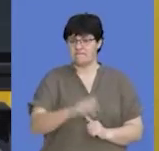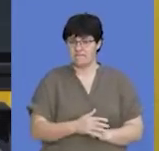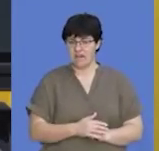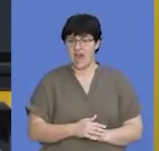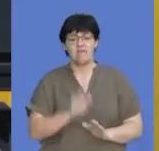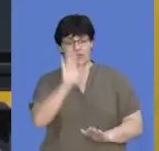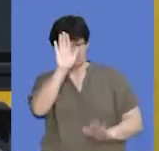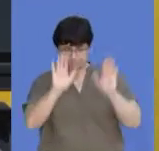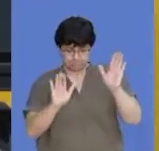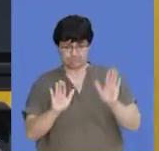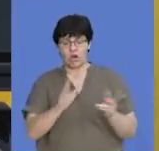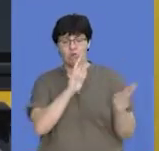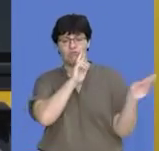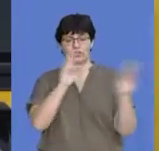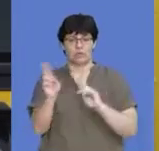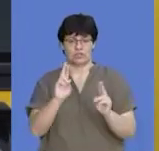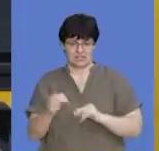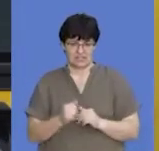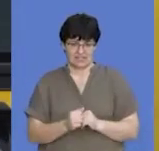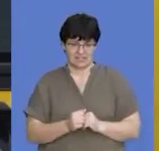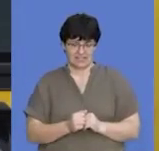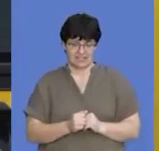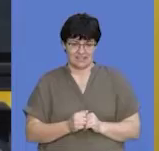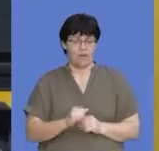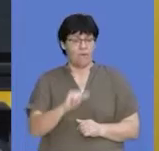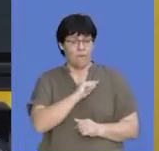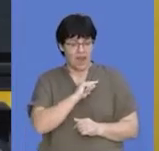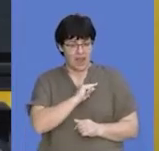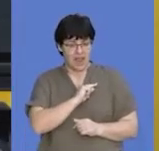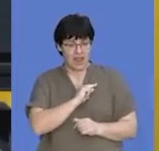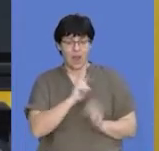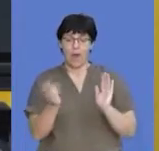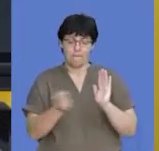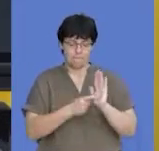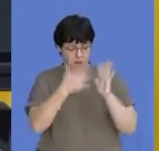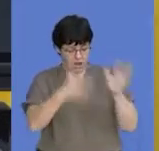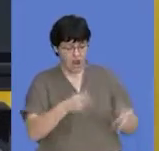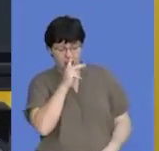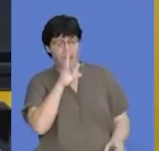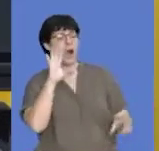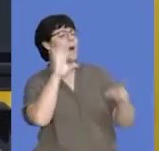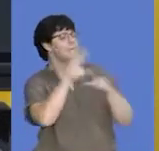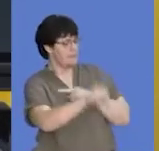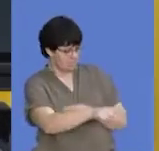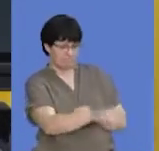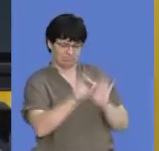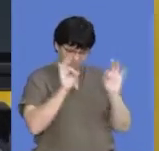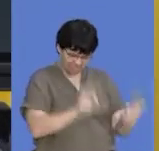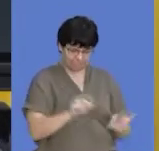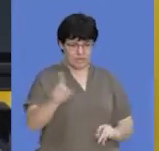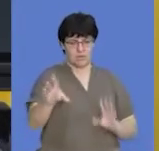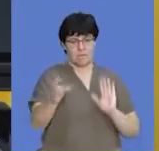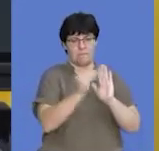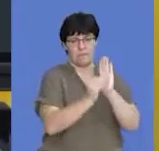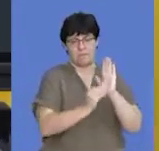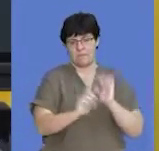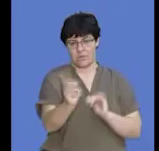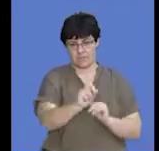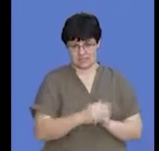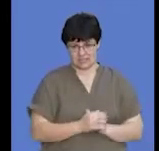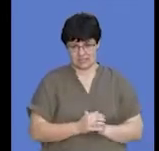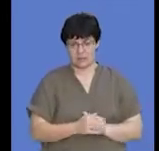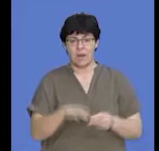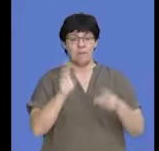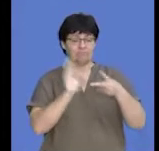laid out your responses so that your markers can see exactly what you've put in. Let's use